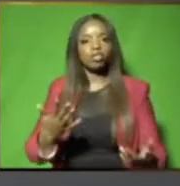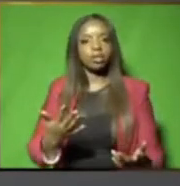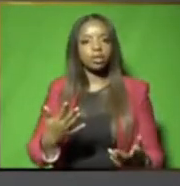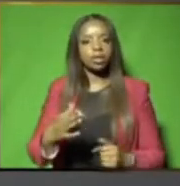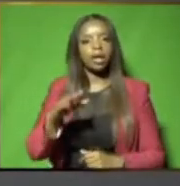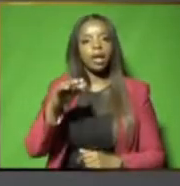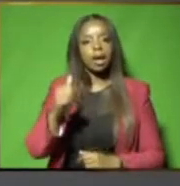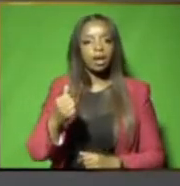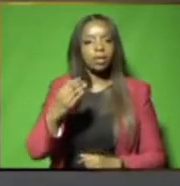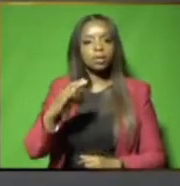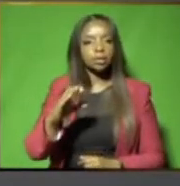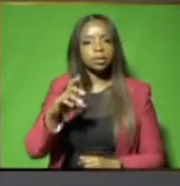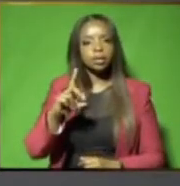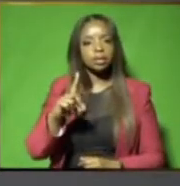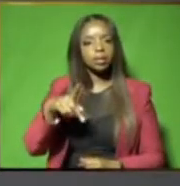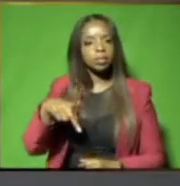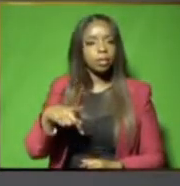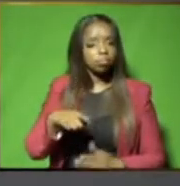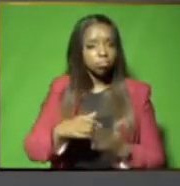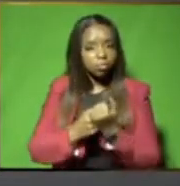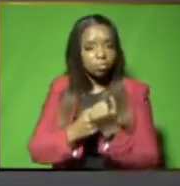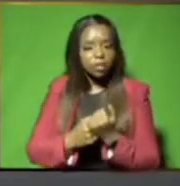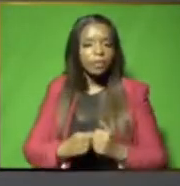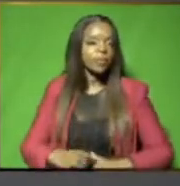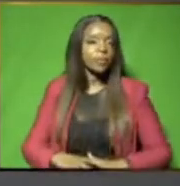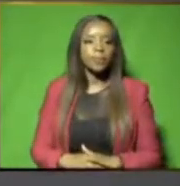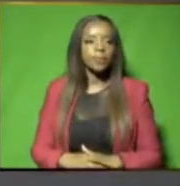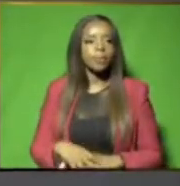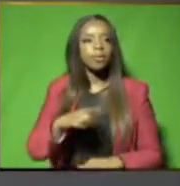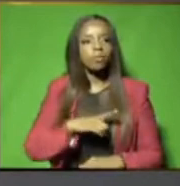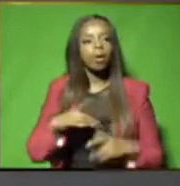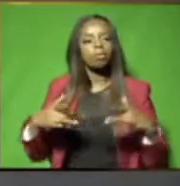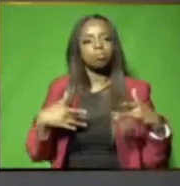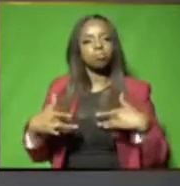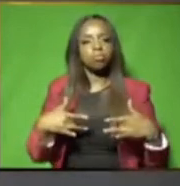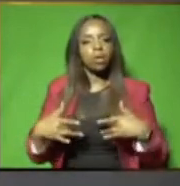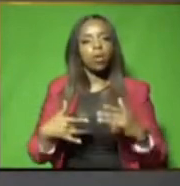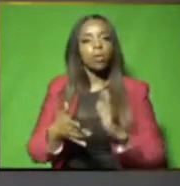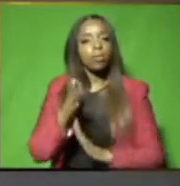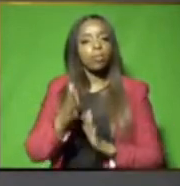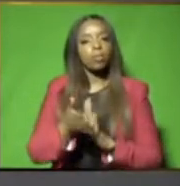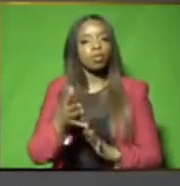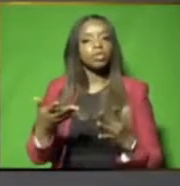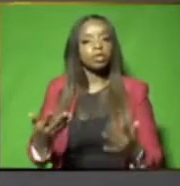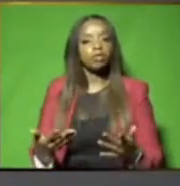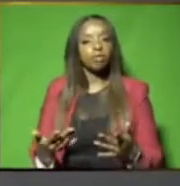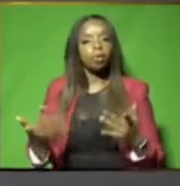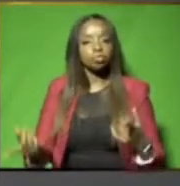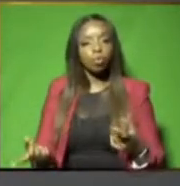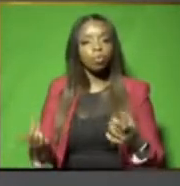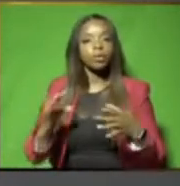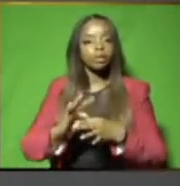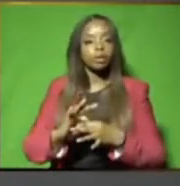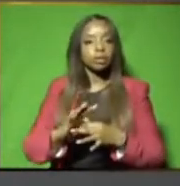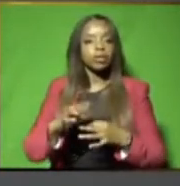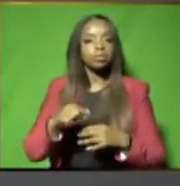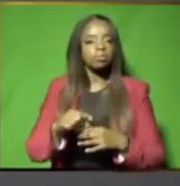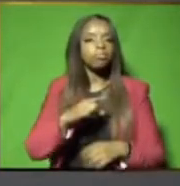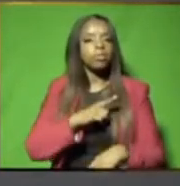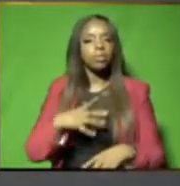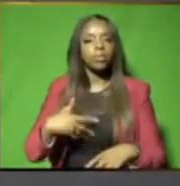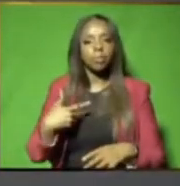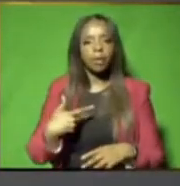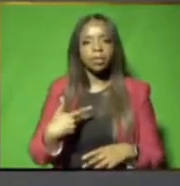support. The ACDP is cognizant of the Operation Vulindlela joint initiative to accelerate the implementation of